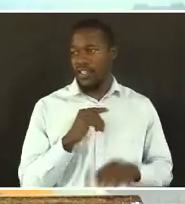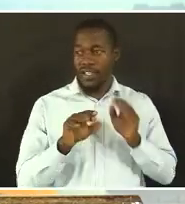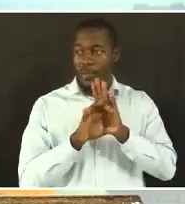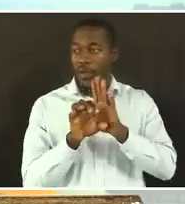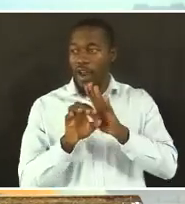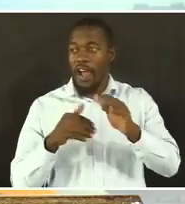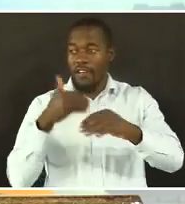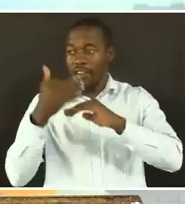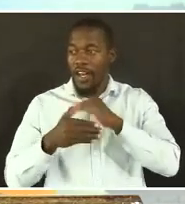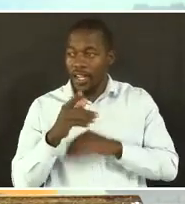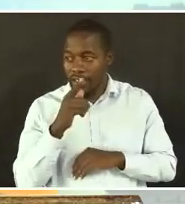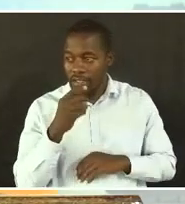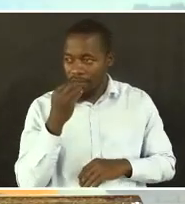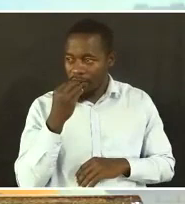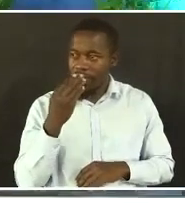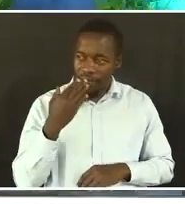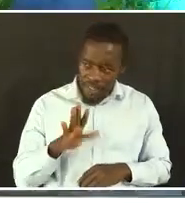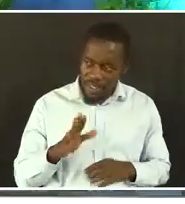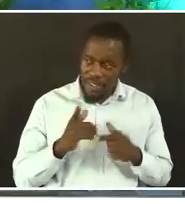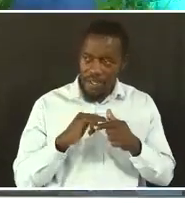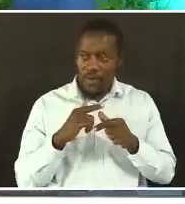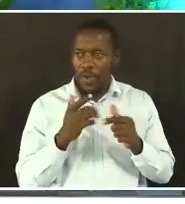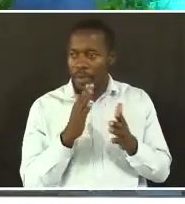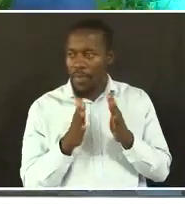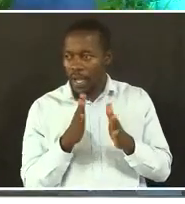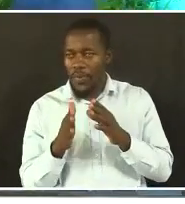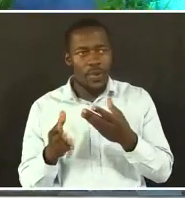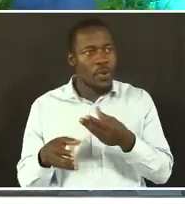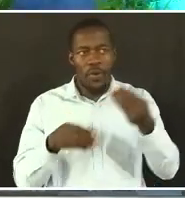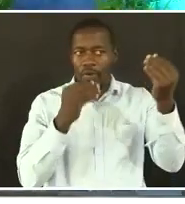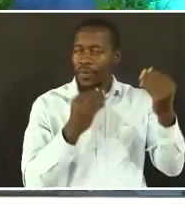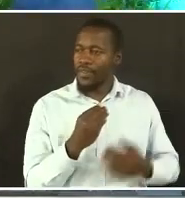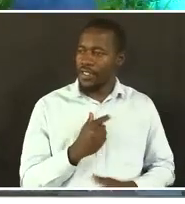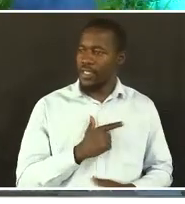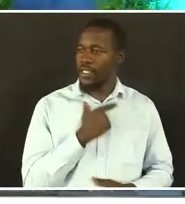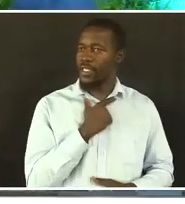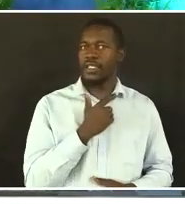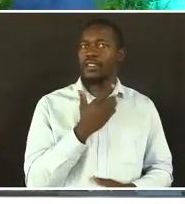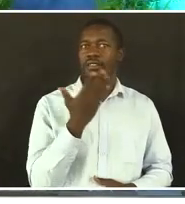Lily that I want to go and pray for somebody?